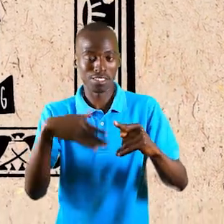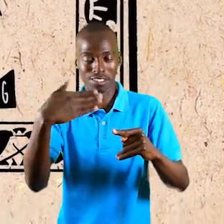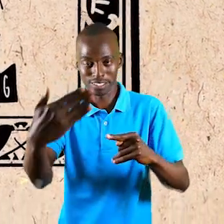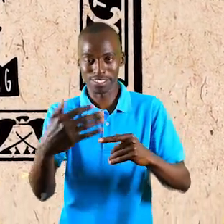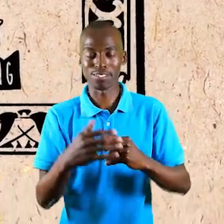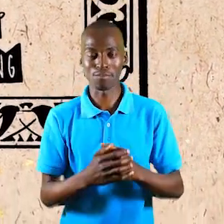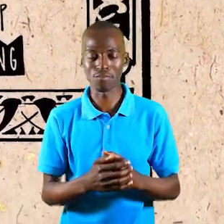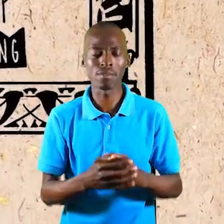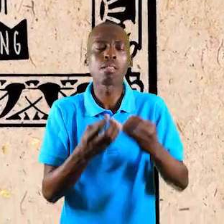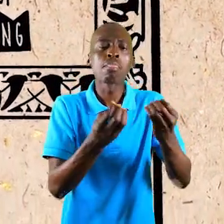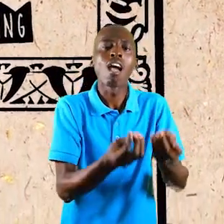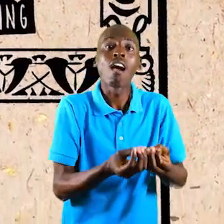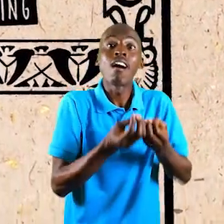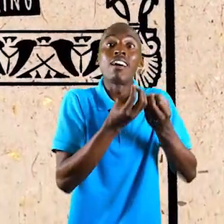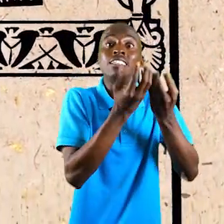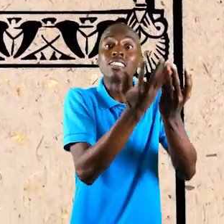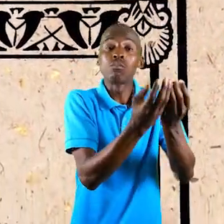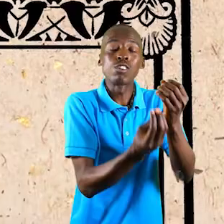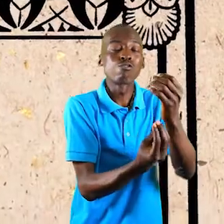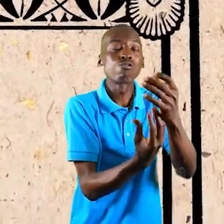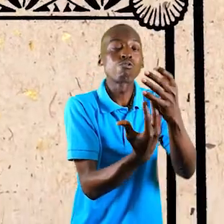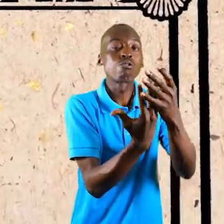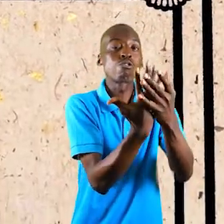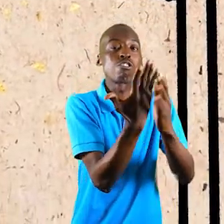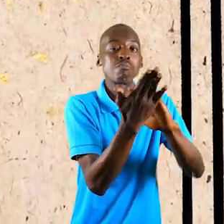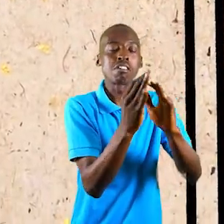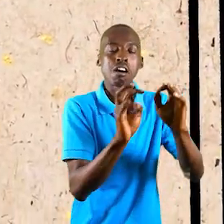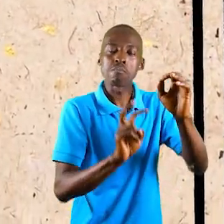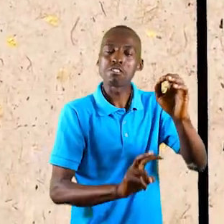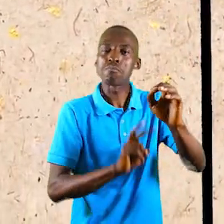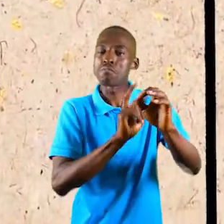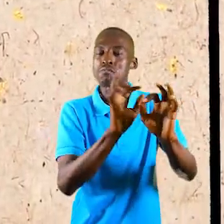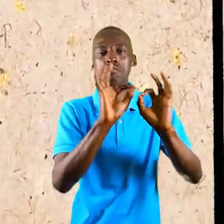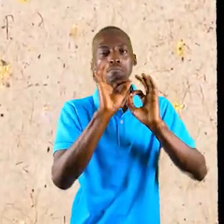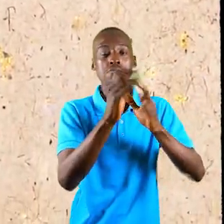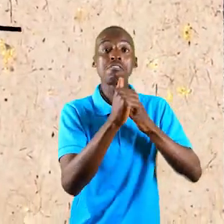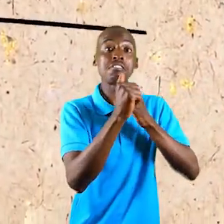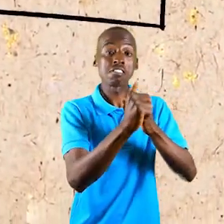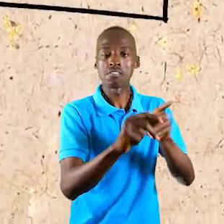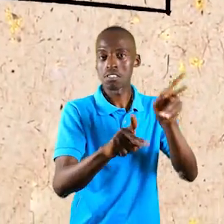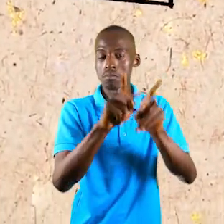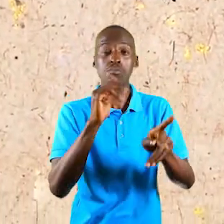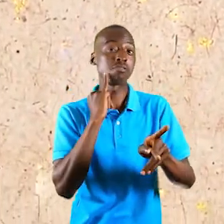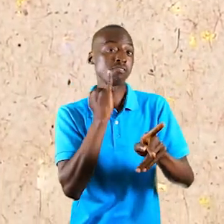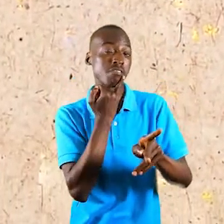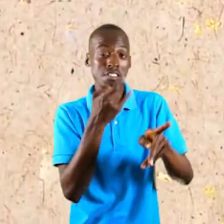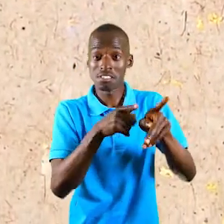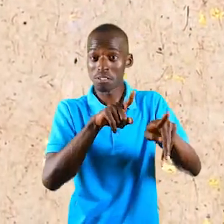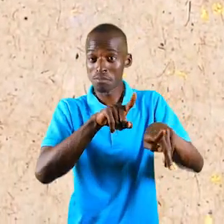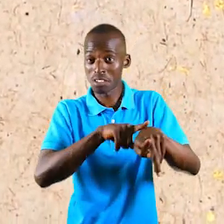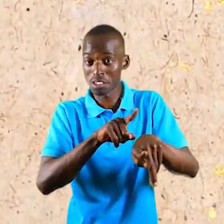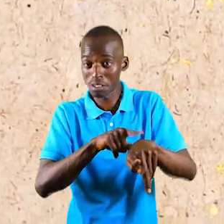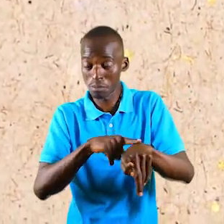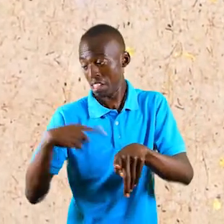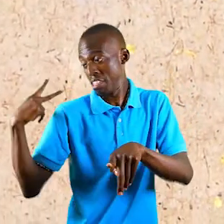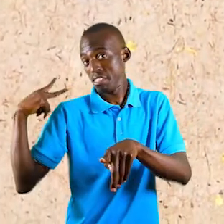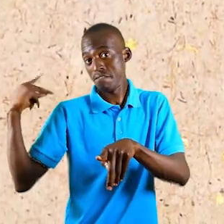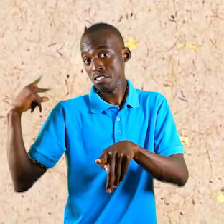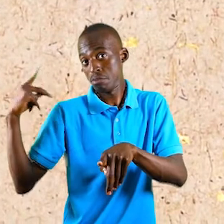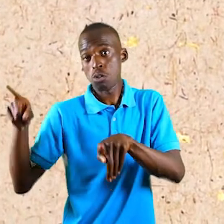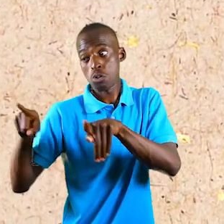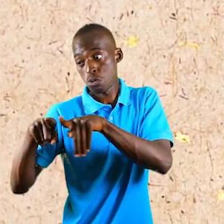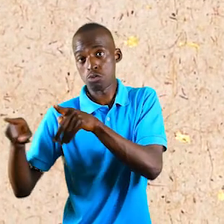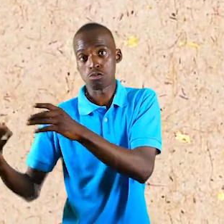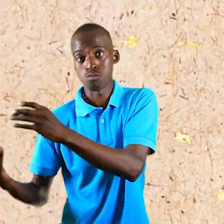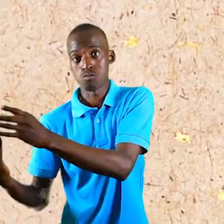one. Samuel grows up and becomes a great prophet and leader for the people of Israel, at the same time that the Philistines rise